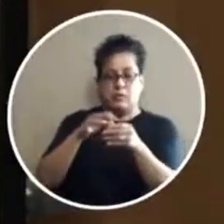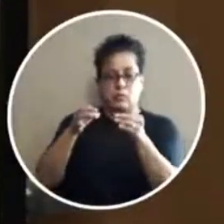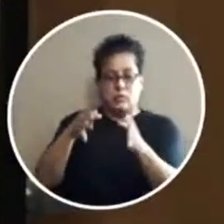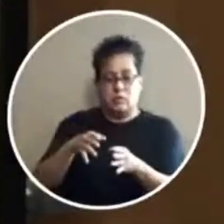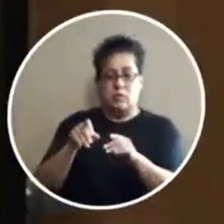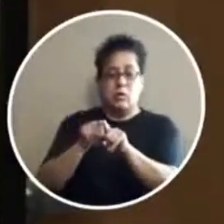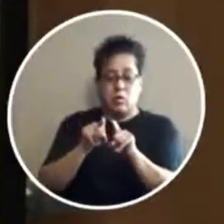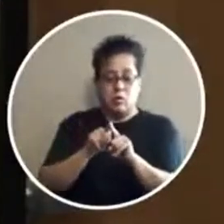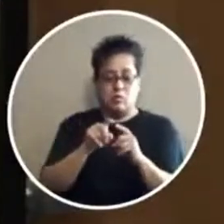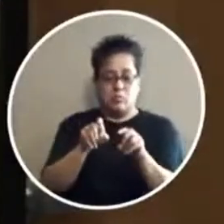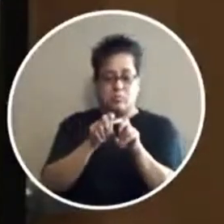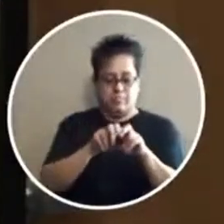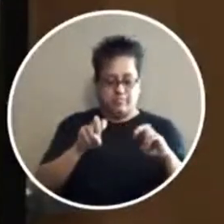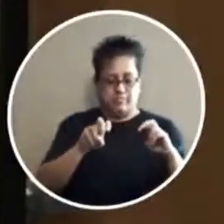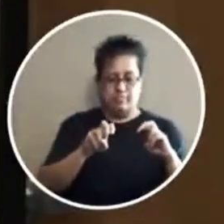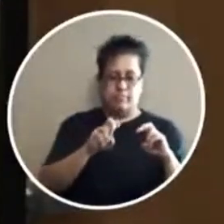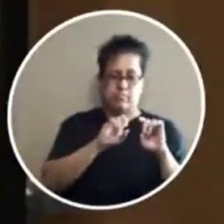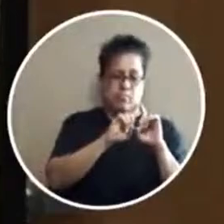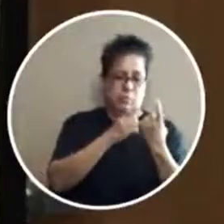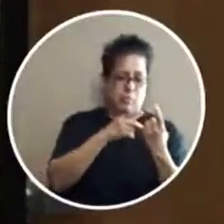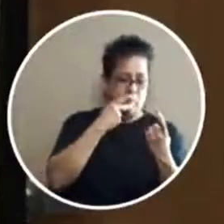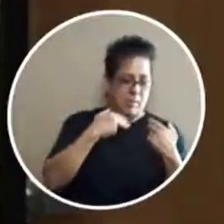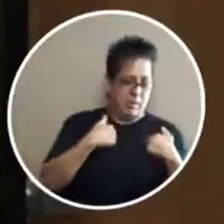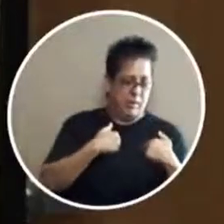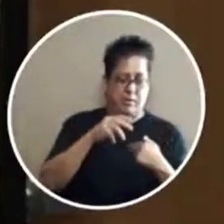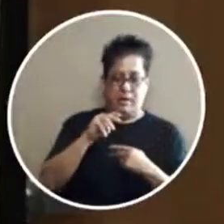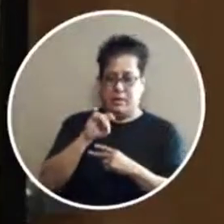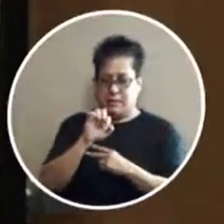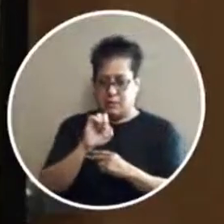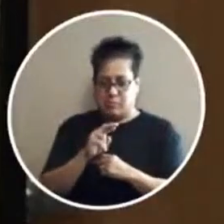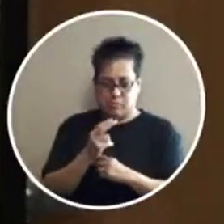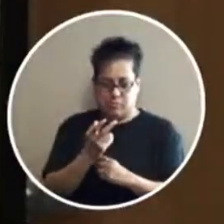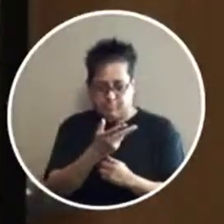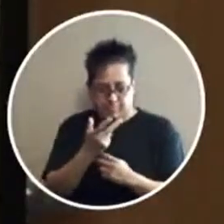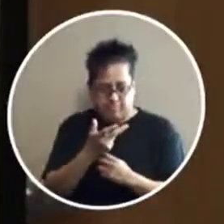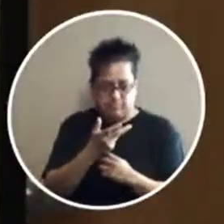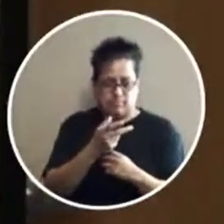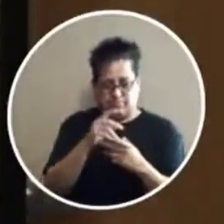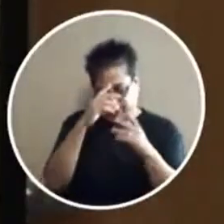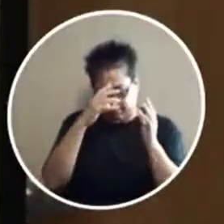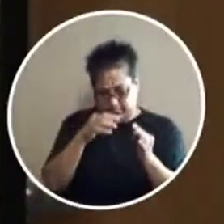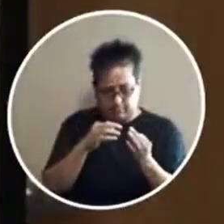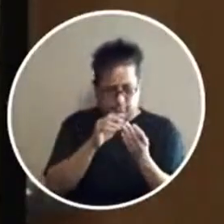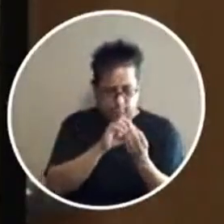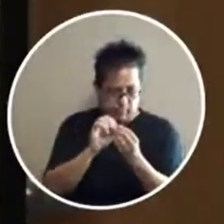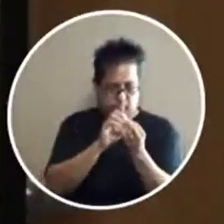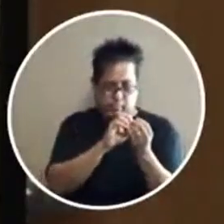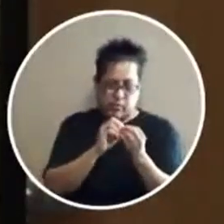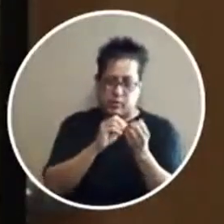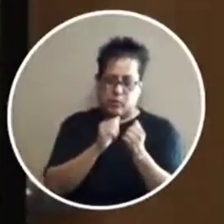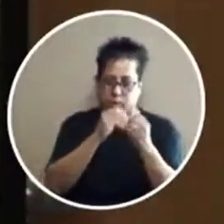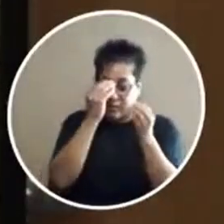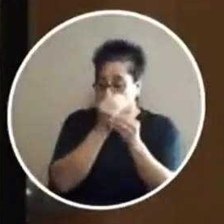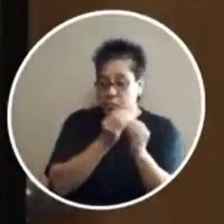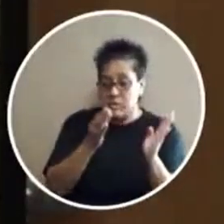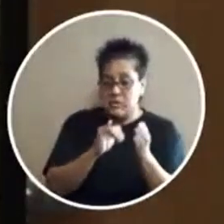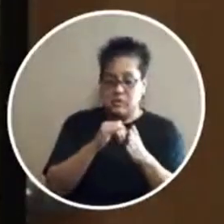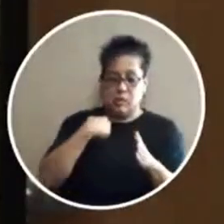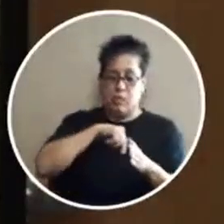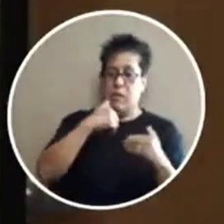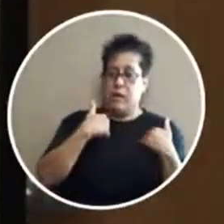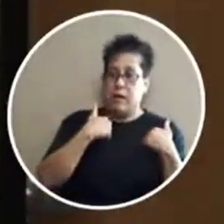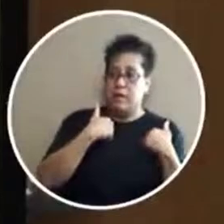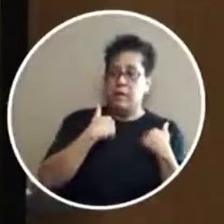to sit down with Mayor Margo and Department of Public Health, so we can look down at the solid data that we have, in which is going to